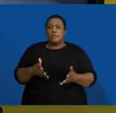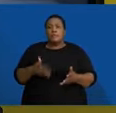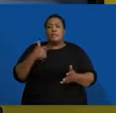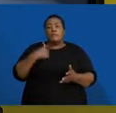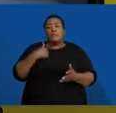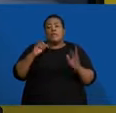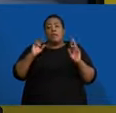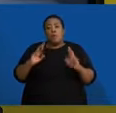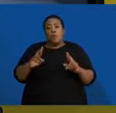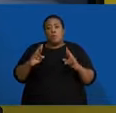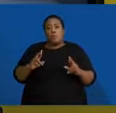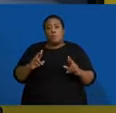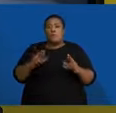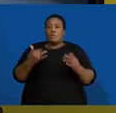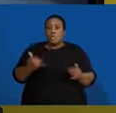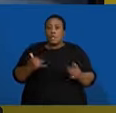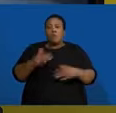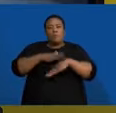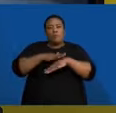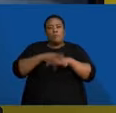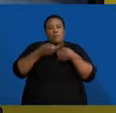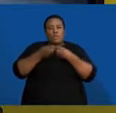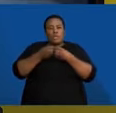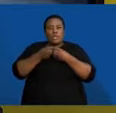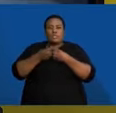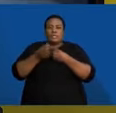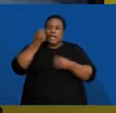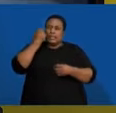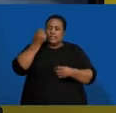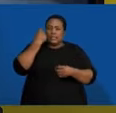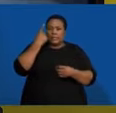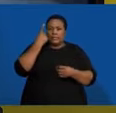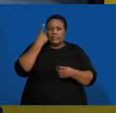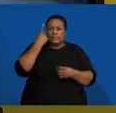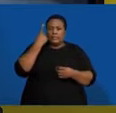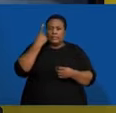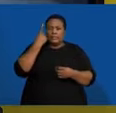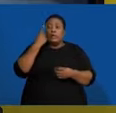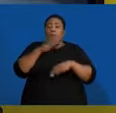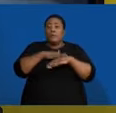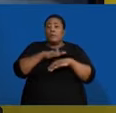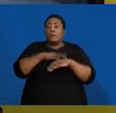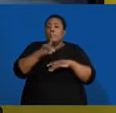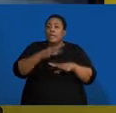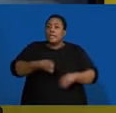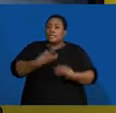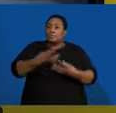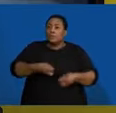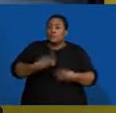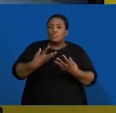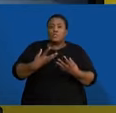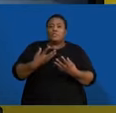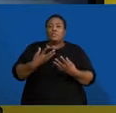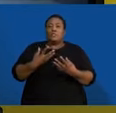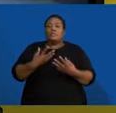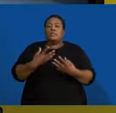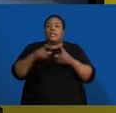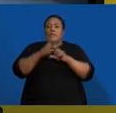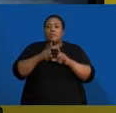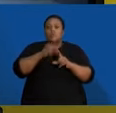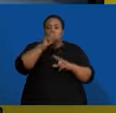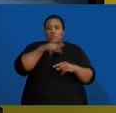hope that clears out a few things that you need to look at, especially with expressions, equations, and your